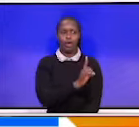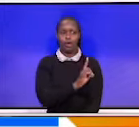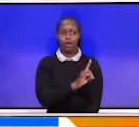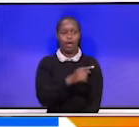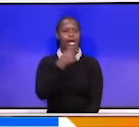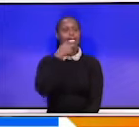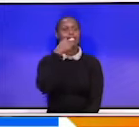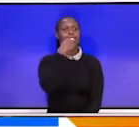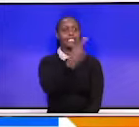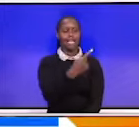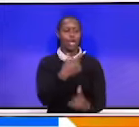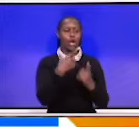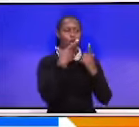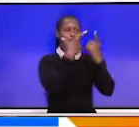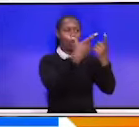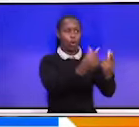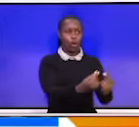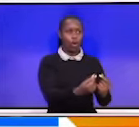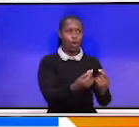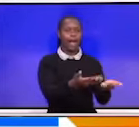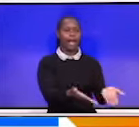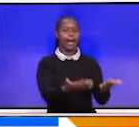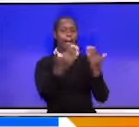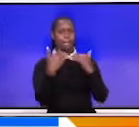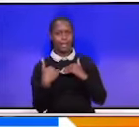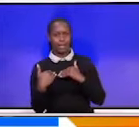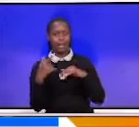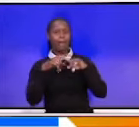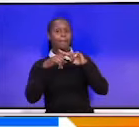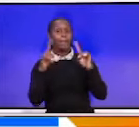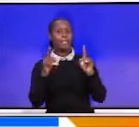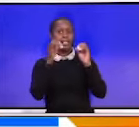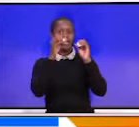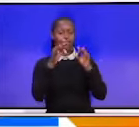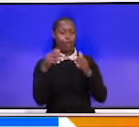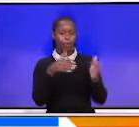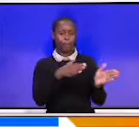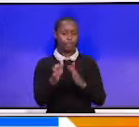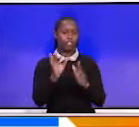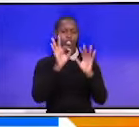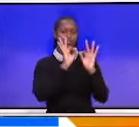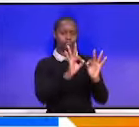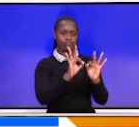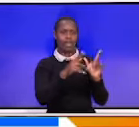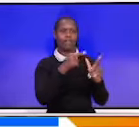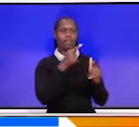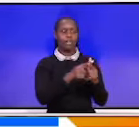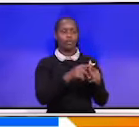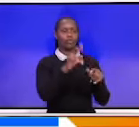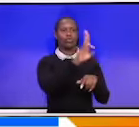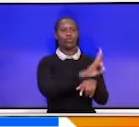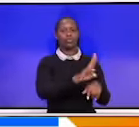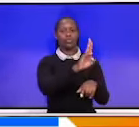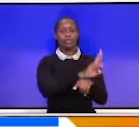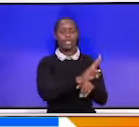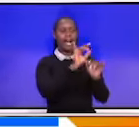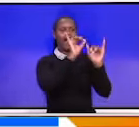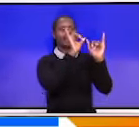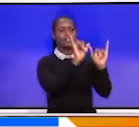I'm saying you go and come back, but if you get better opportunities, please utilize them and stay